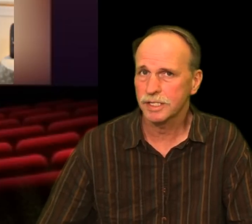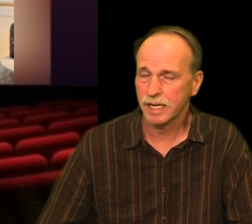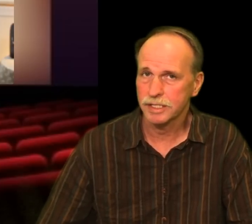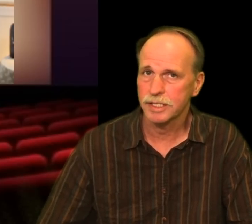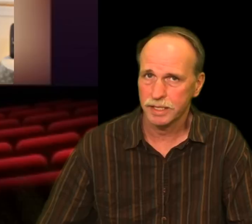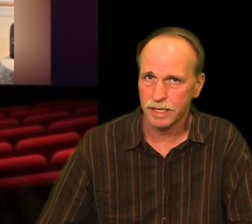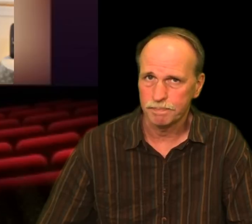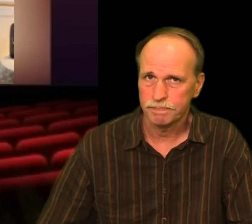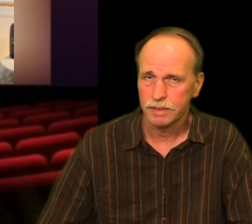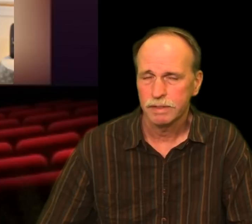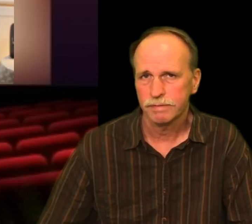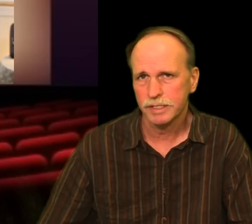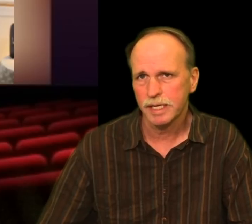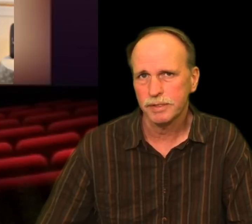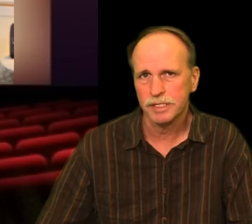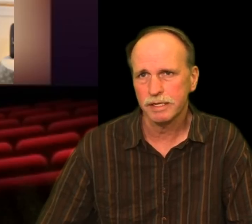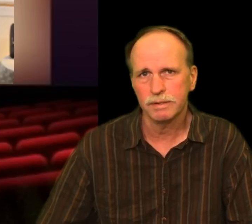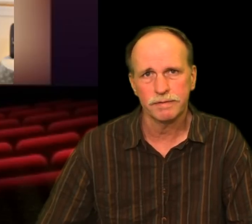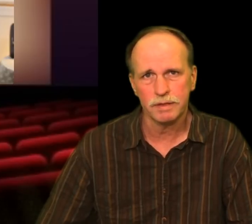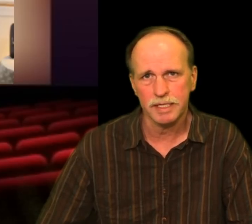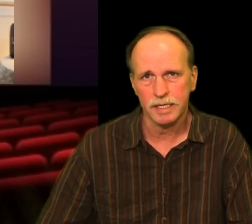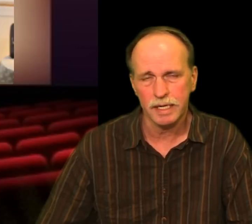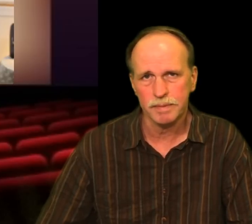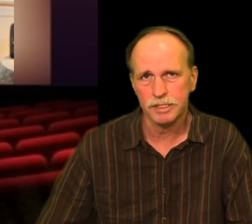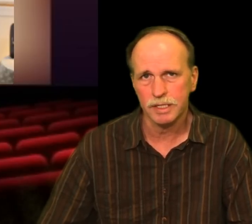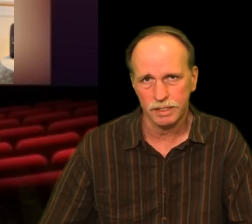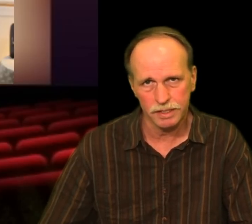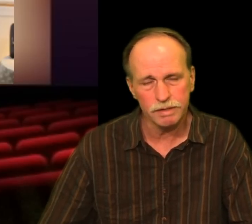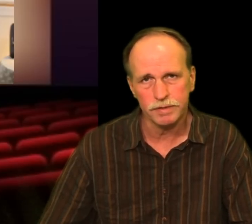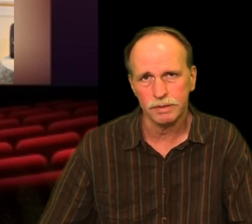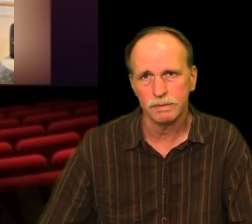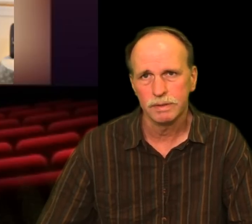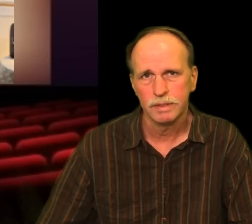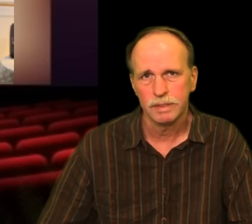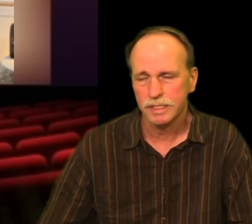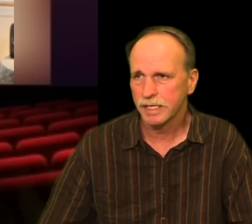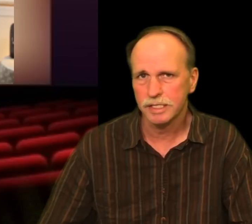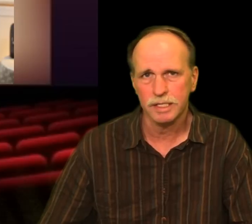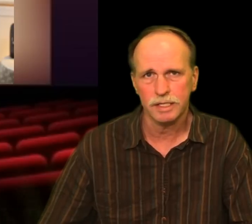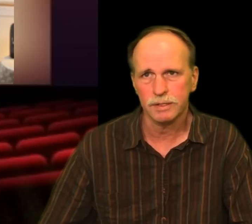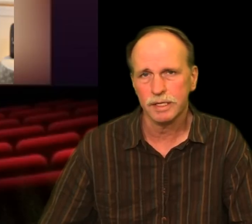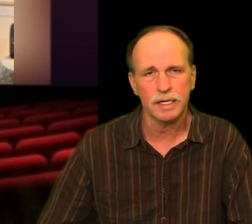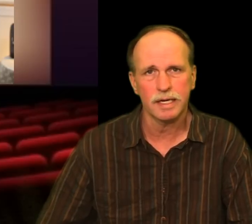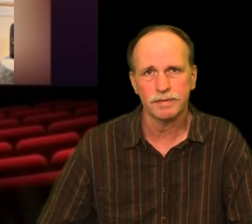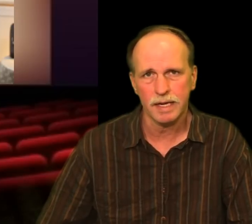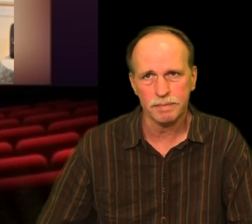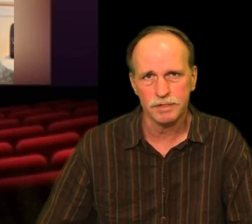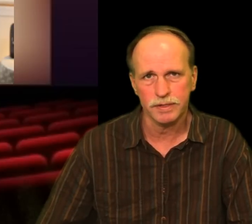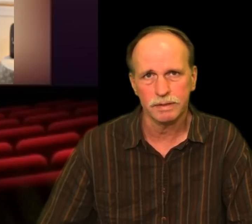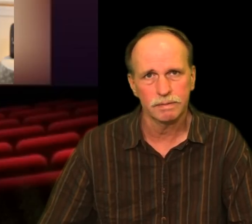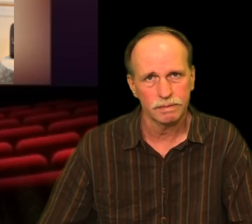science is science to them. For example, the second law of thermodynamics, in their view, states that the Earth cannot